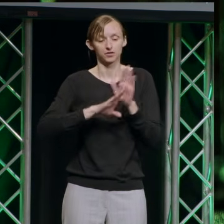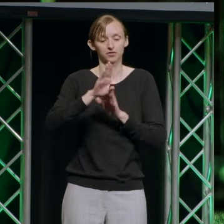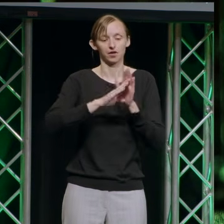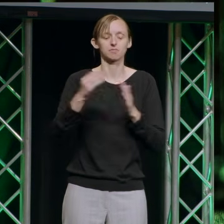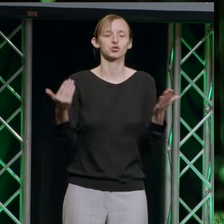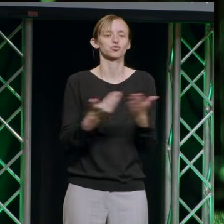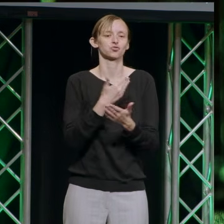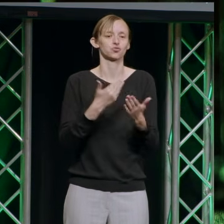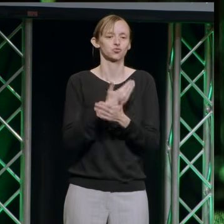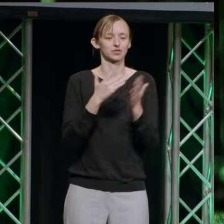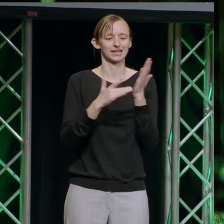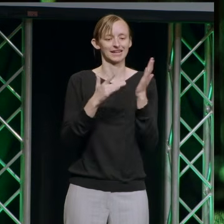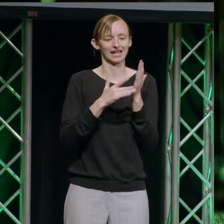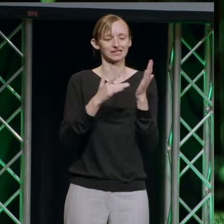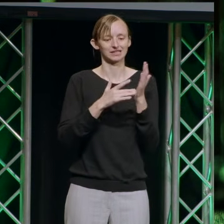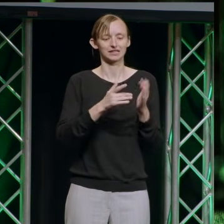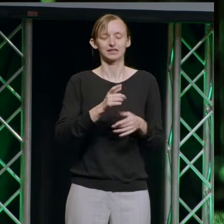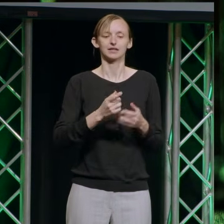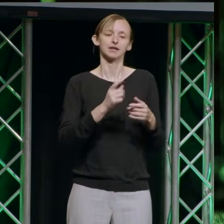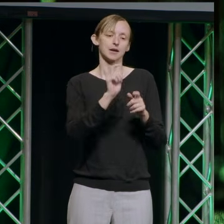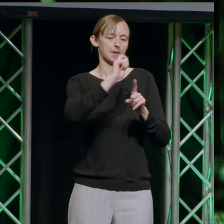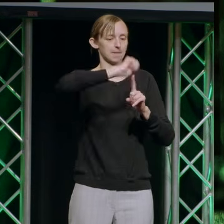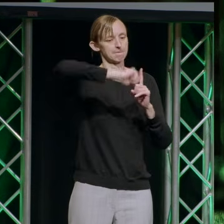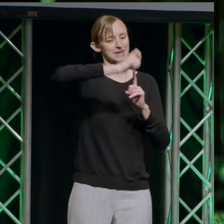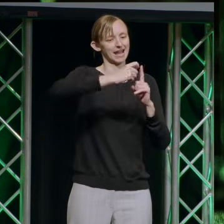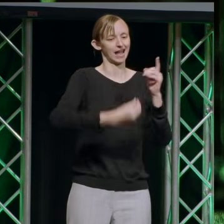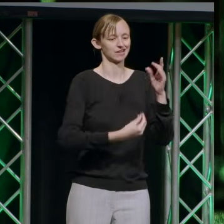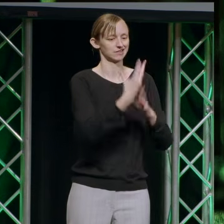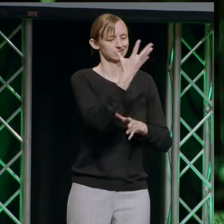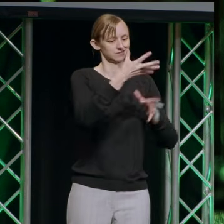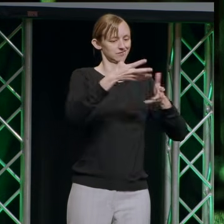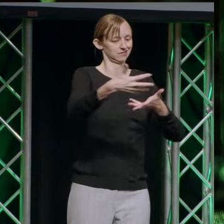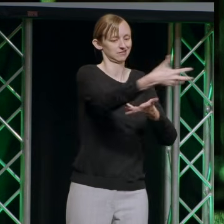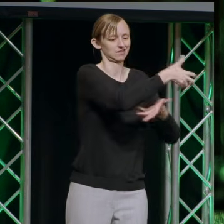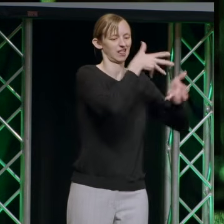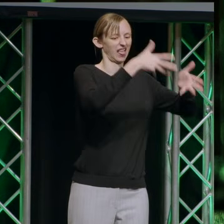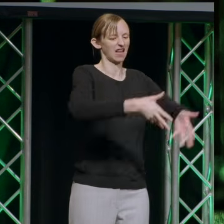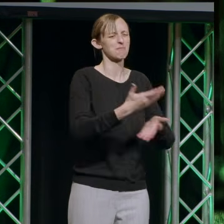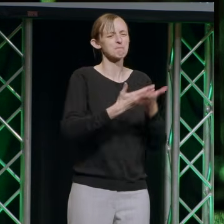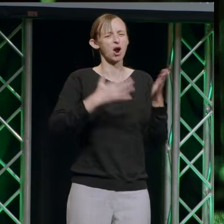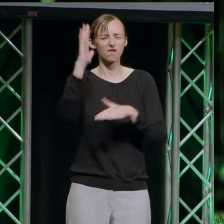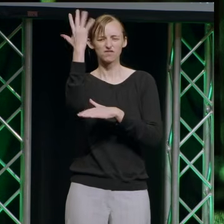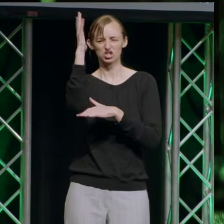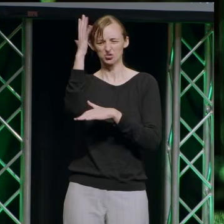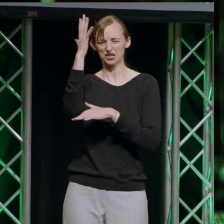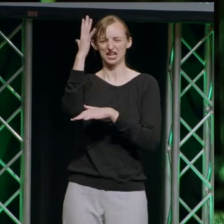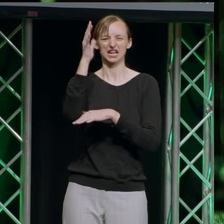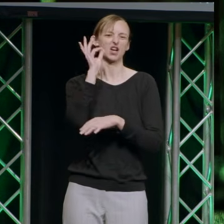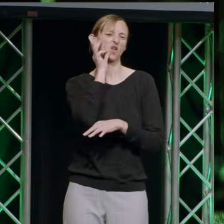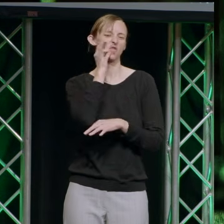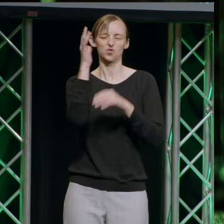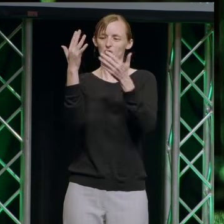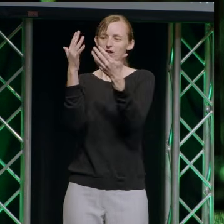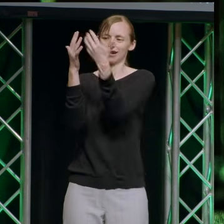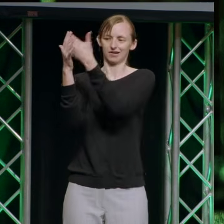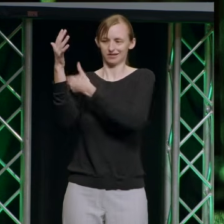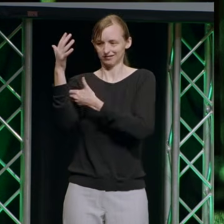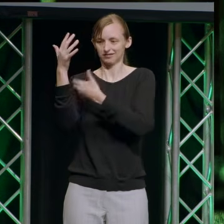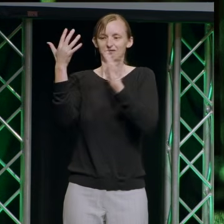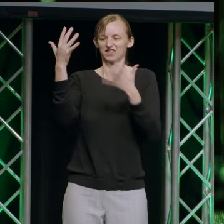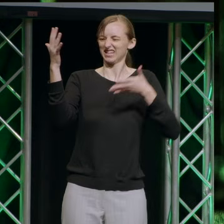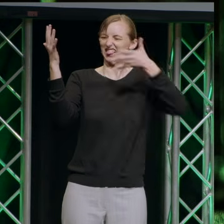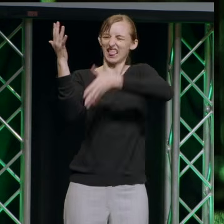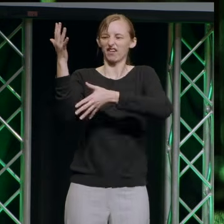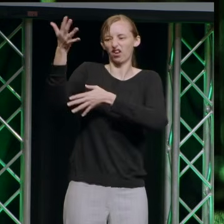novel technology to convert banana crop waste. This is the part of the tree that is left after the fruit has been harvested. And